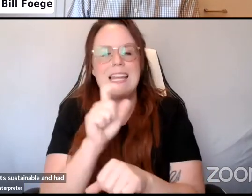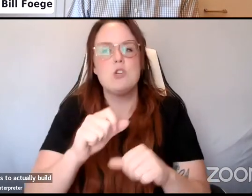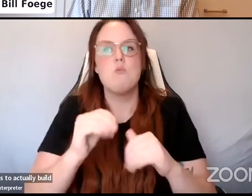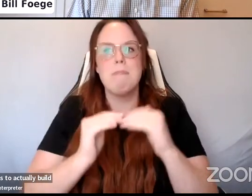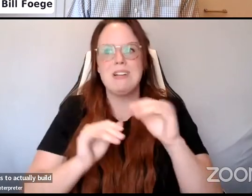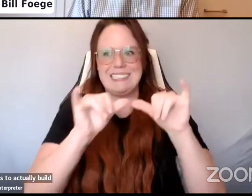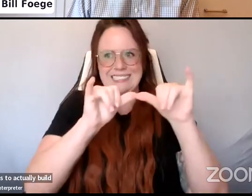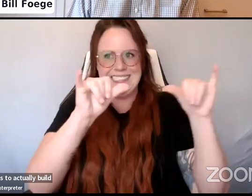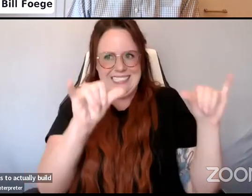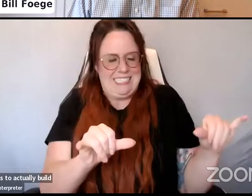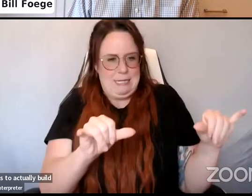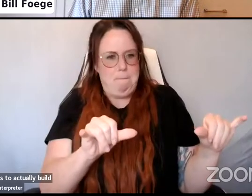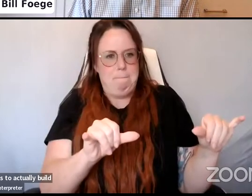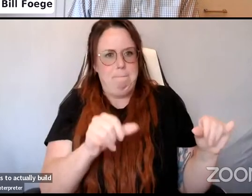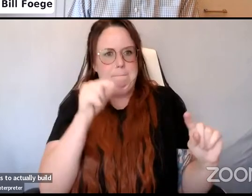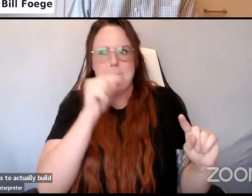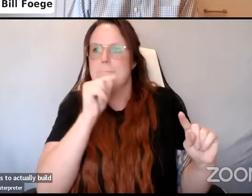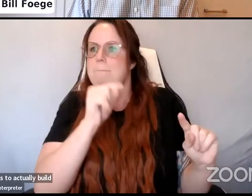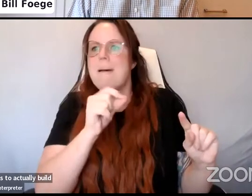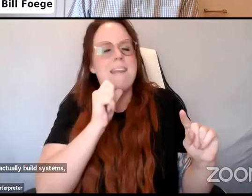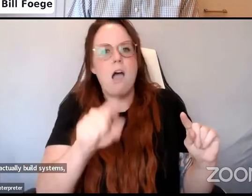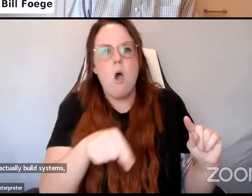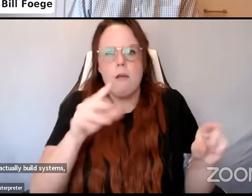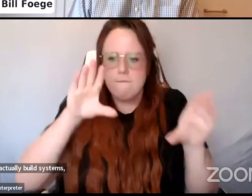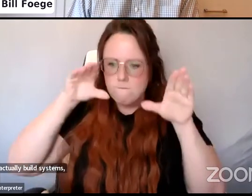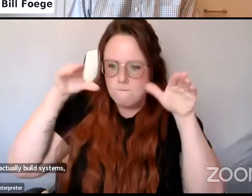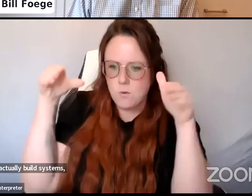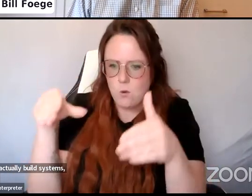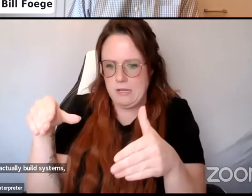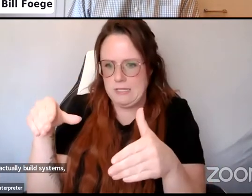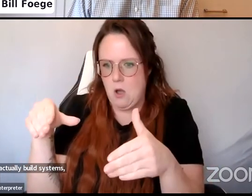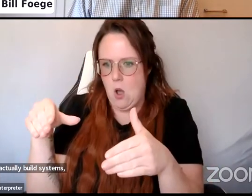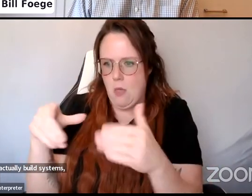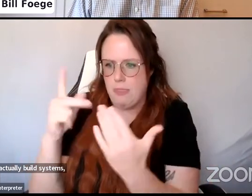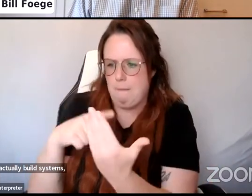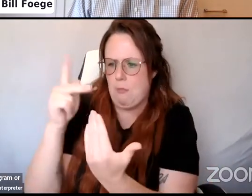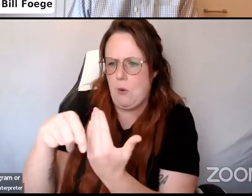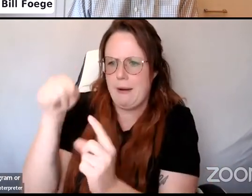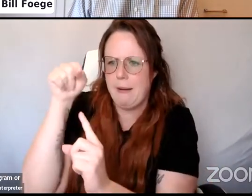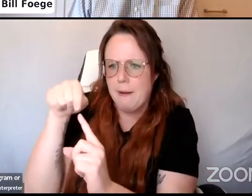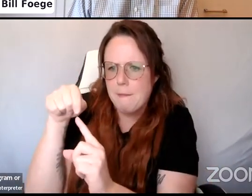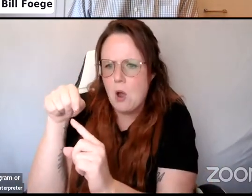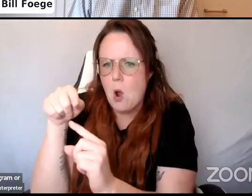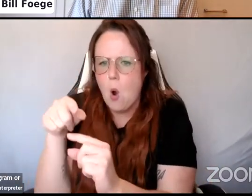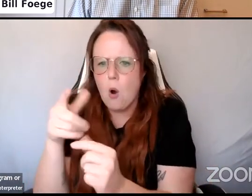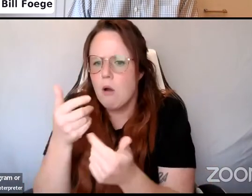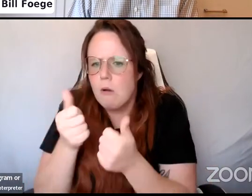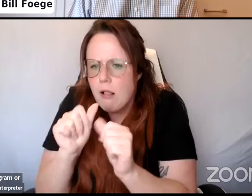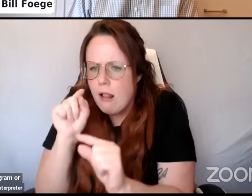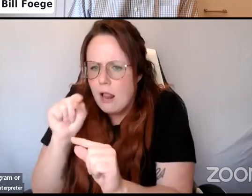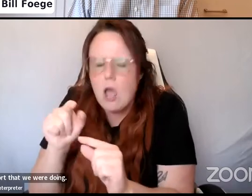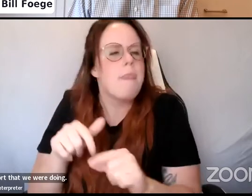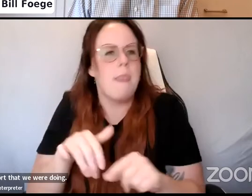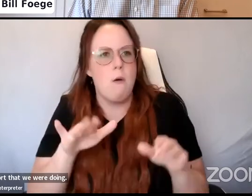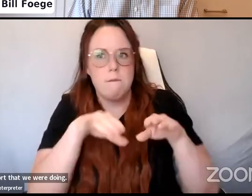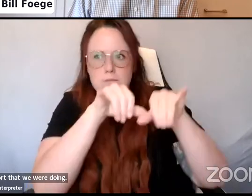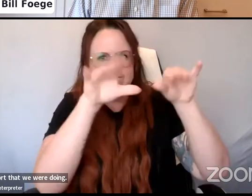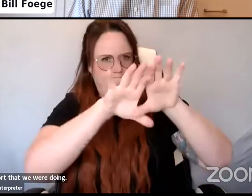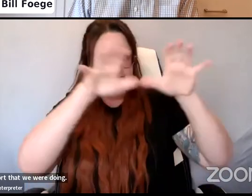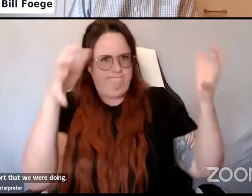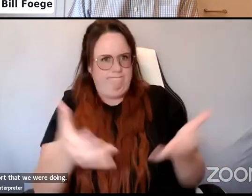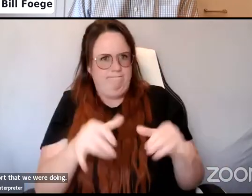just um focus on the program or the effort that we were doing so in HIV